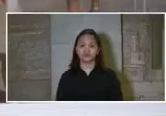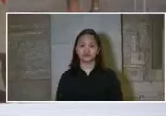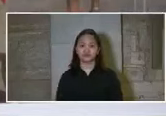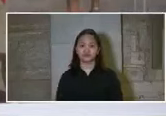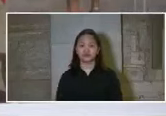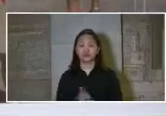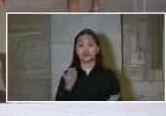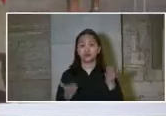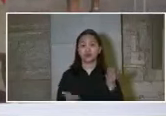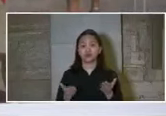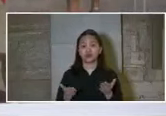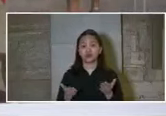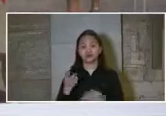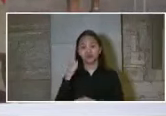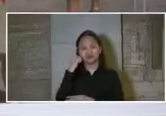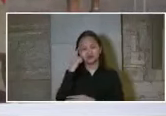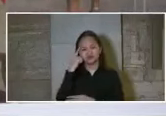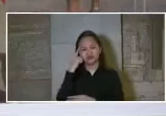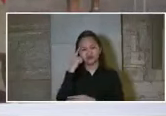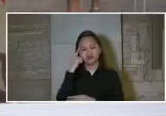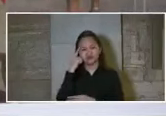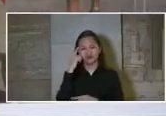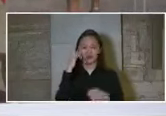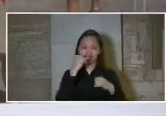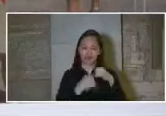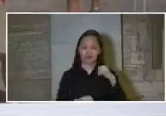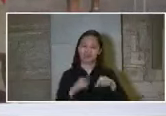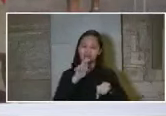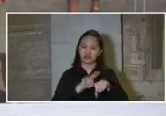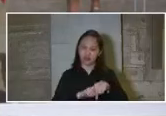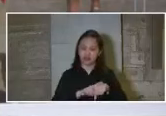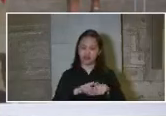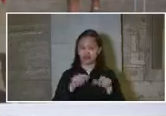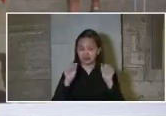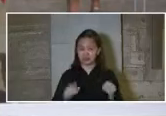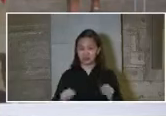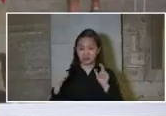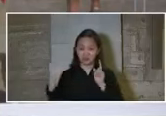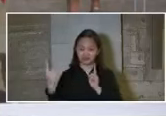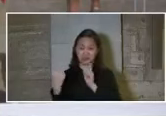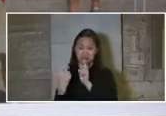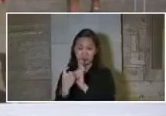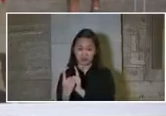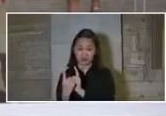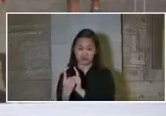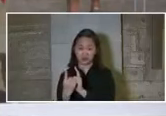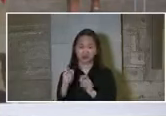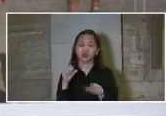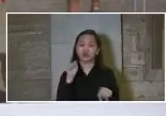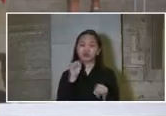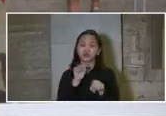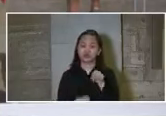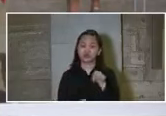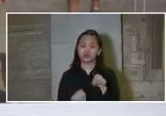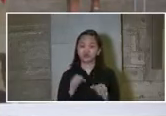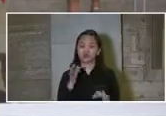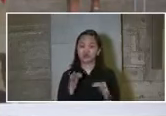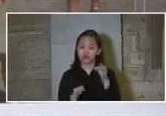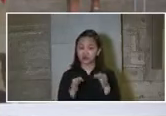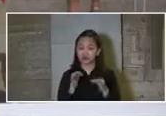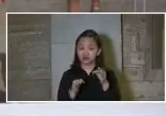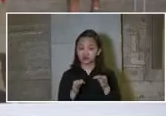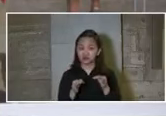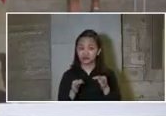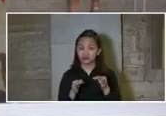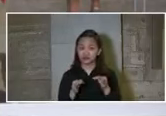Iisipin natin na baka ito na yung huling pagkakataon na magkita kami. Kaya kapag